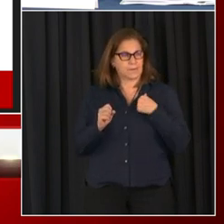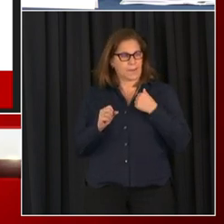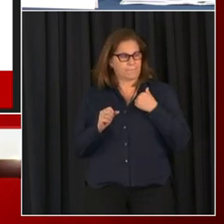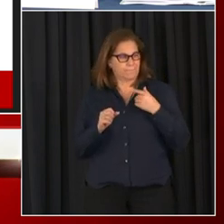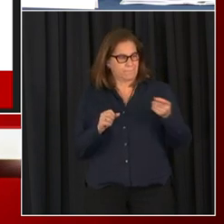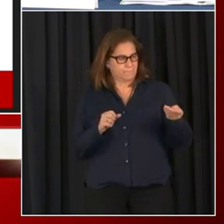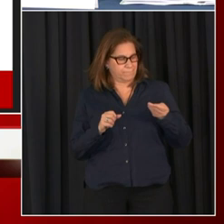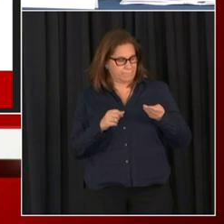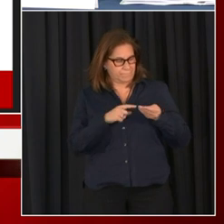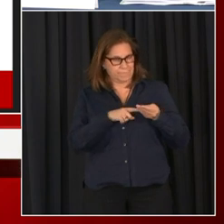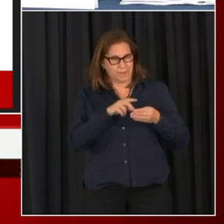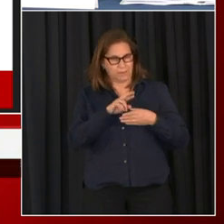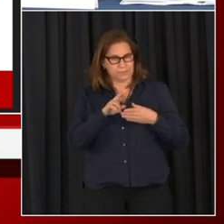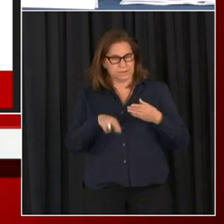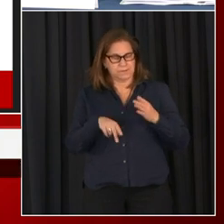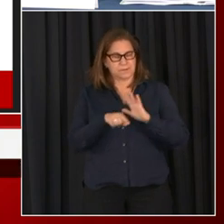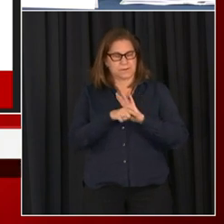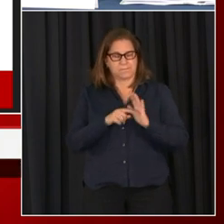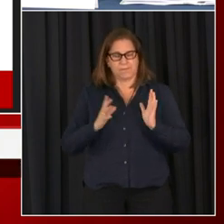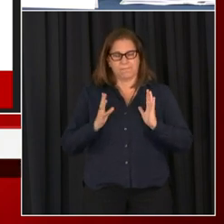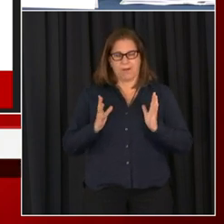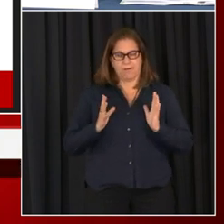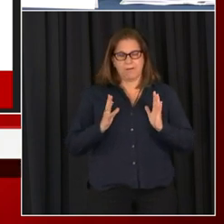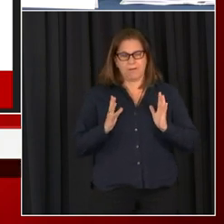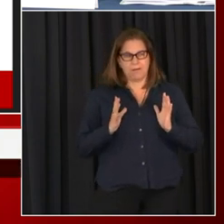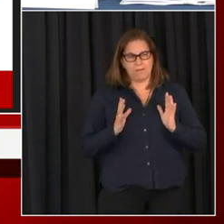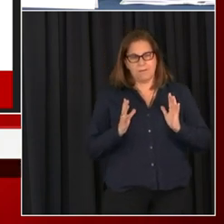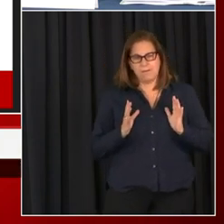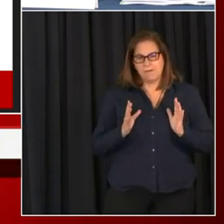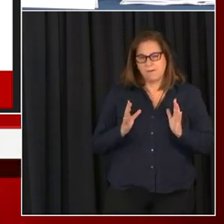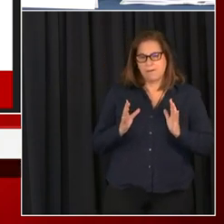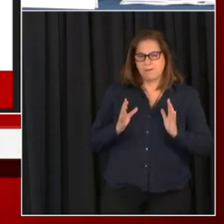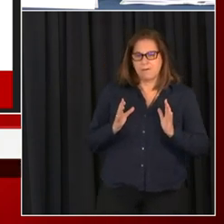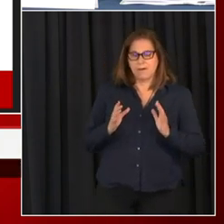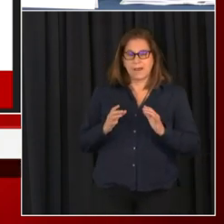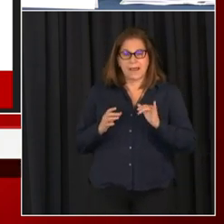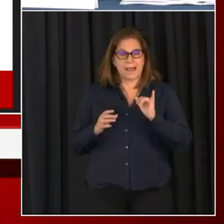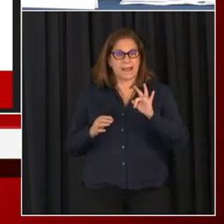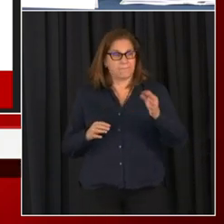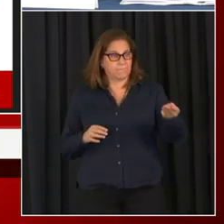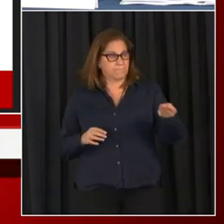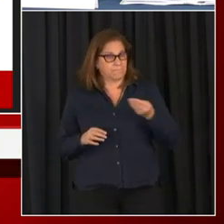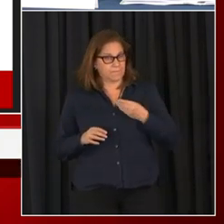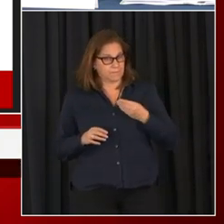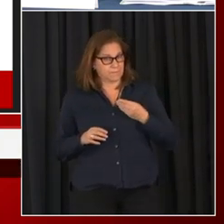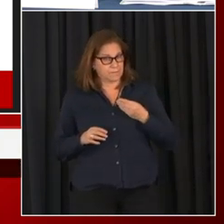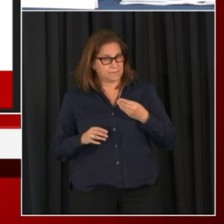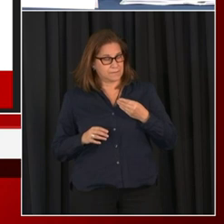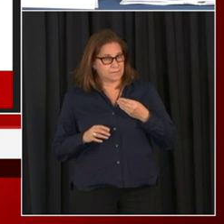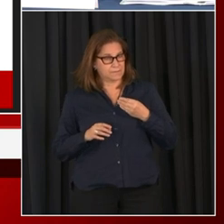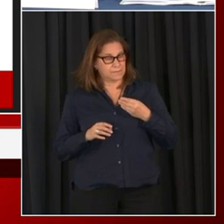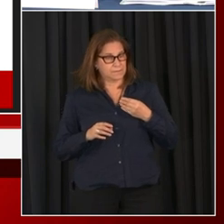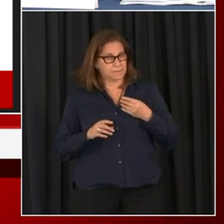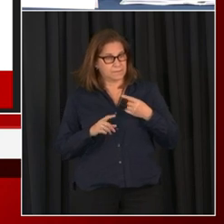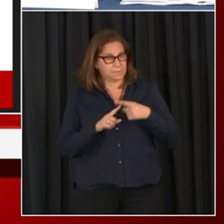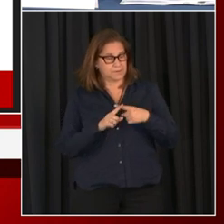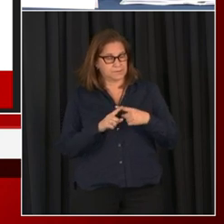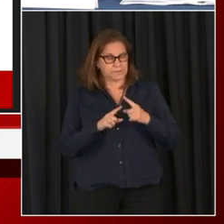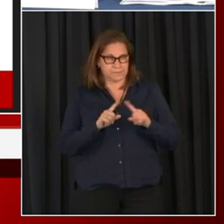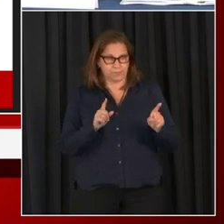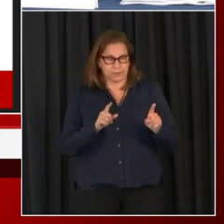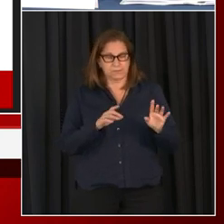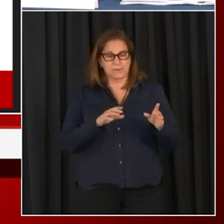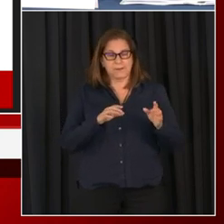infectious, some knowingly and some unknowingly. And this creates a risk for spread across the country. And when people do this in